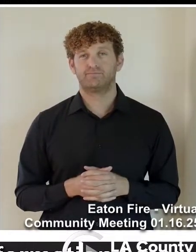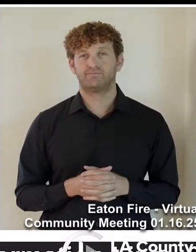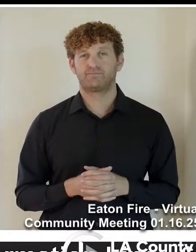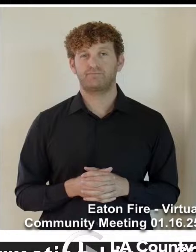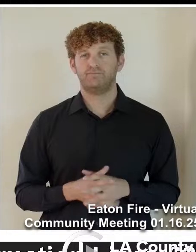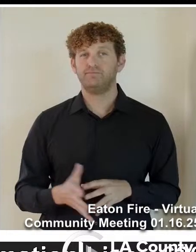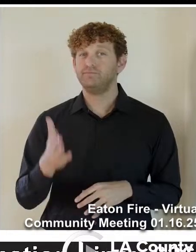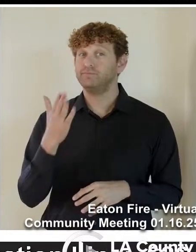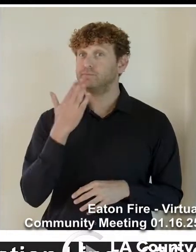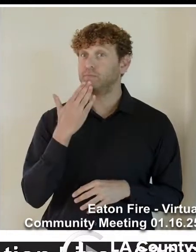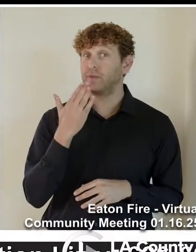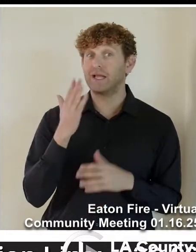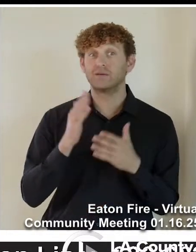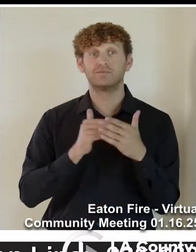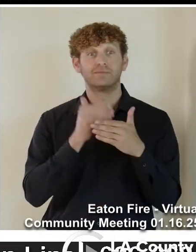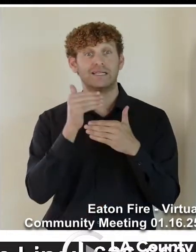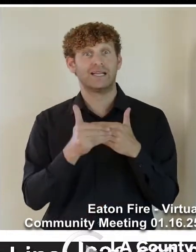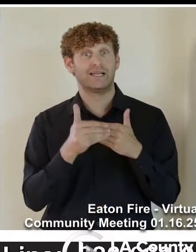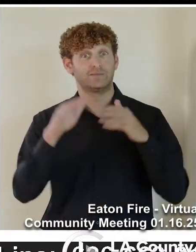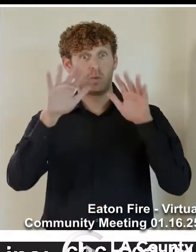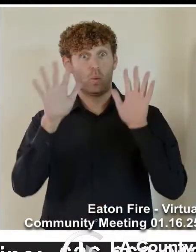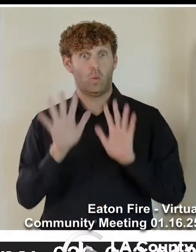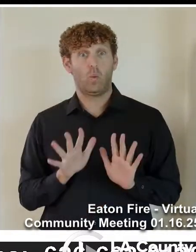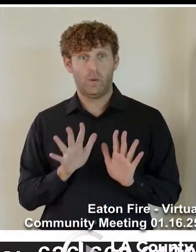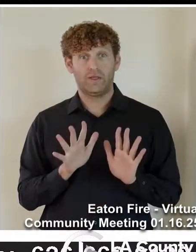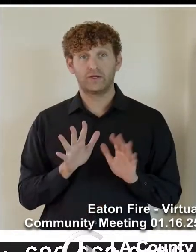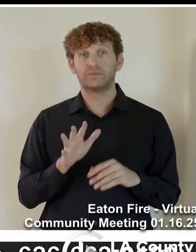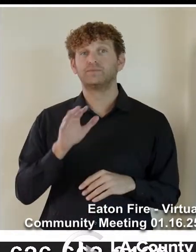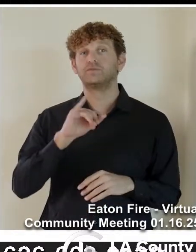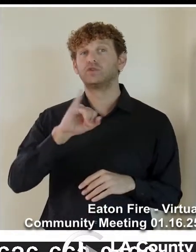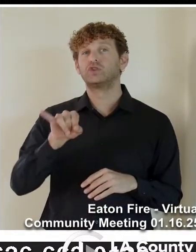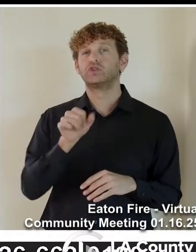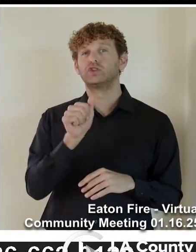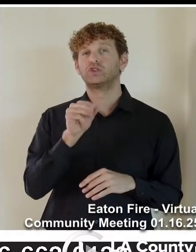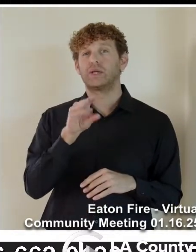Thank you. Next up with weather is James White.